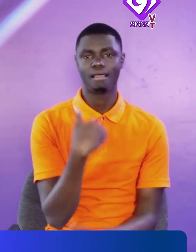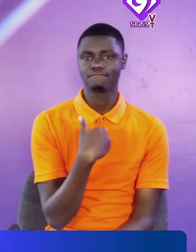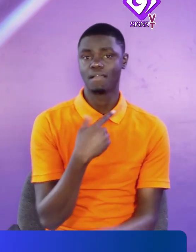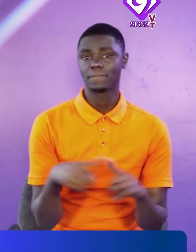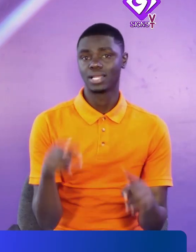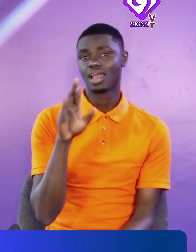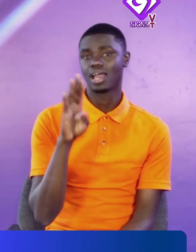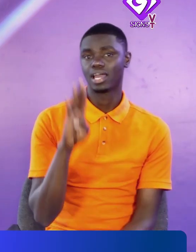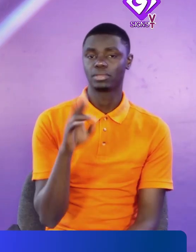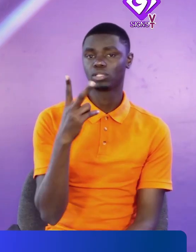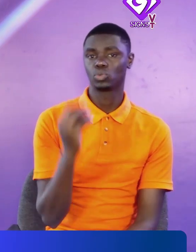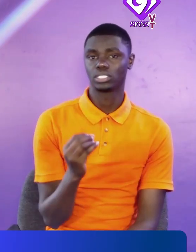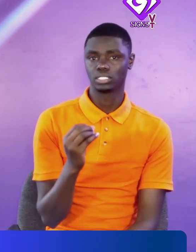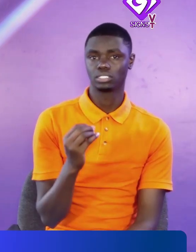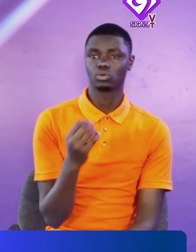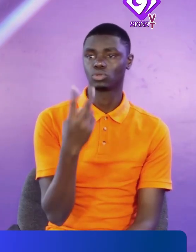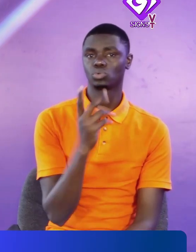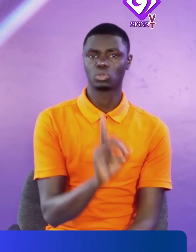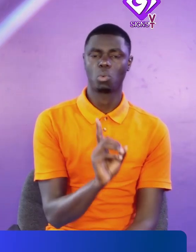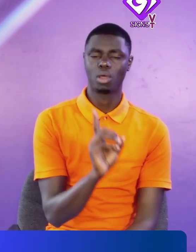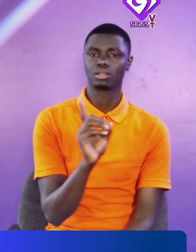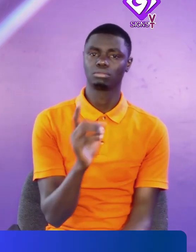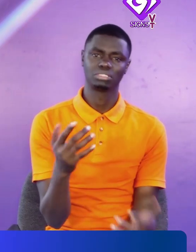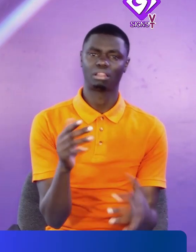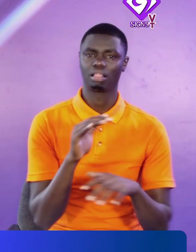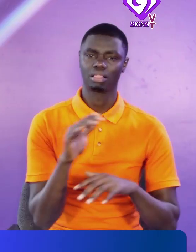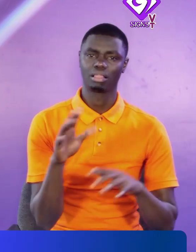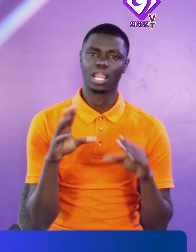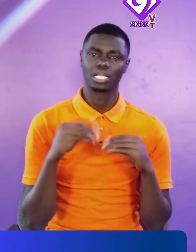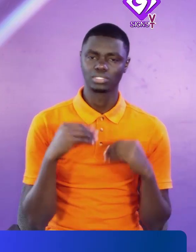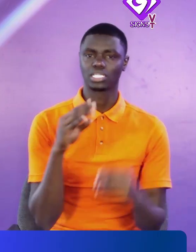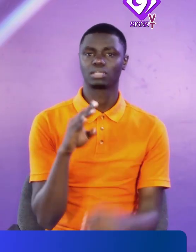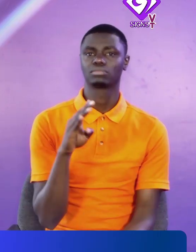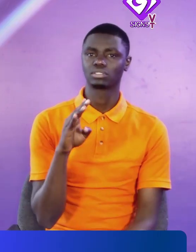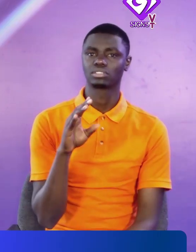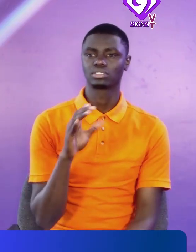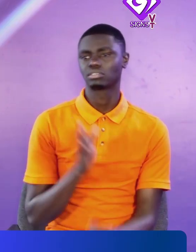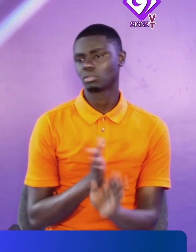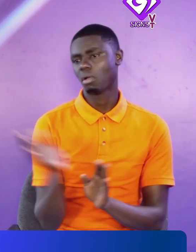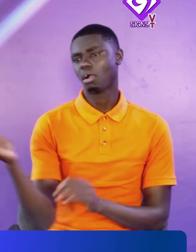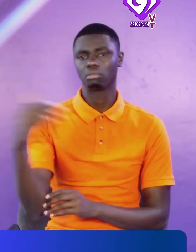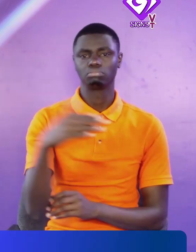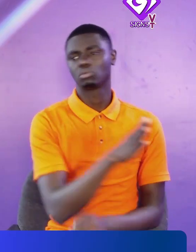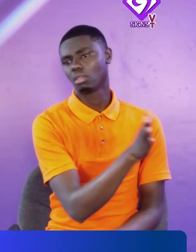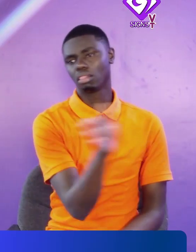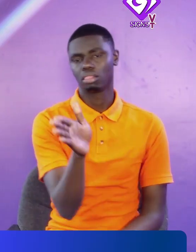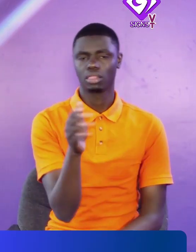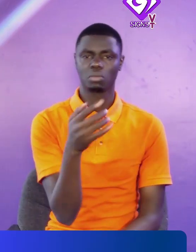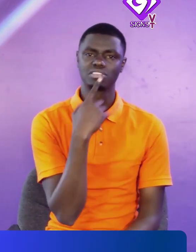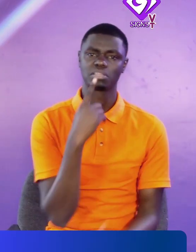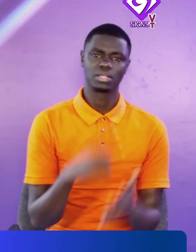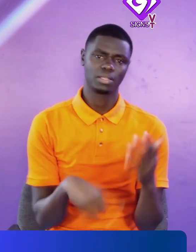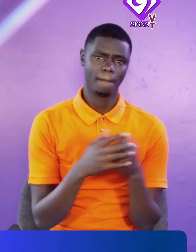RB21 ni kama absorbs curbs vizuri. Unaona? Na Verstappen after kushinda Baku alisema if the car